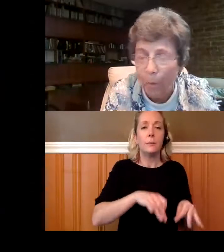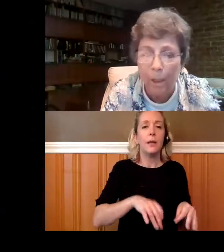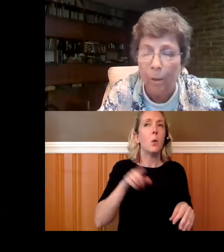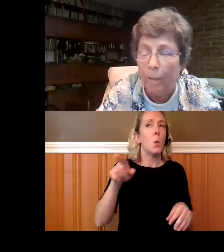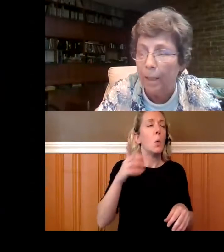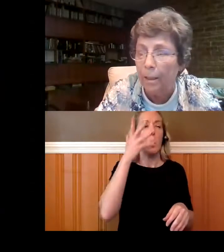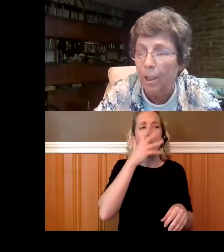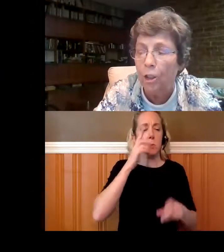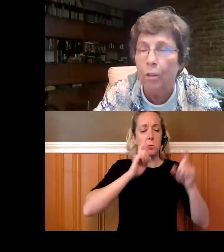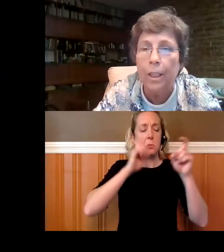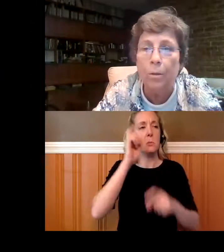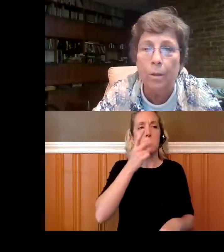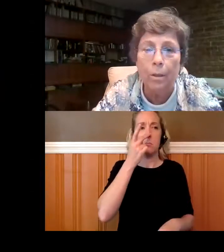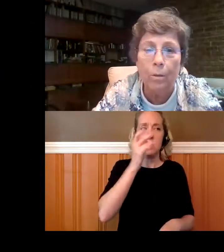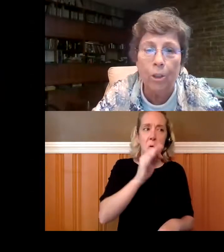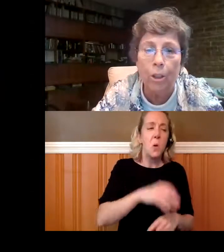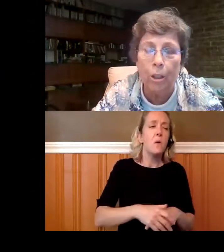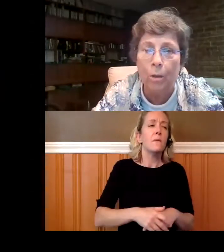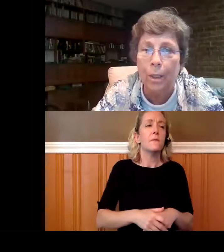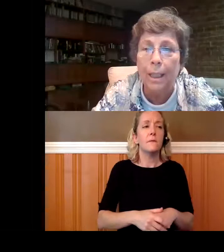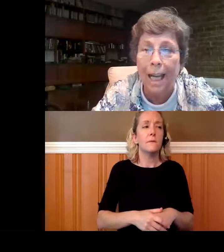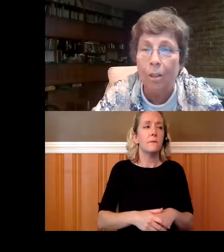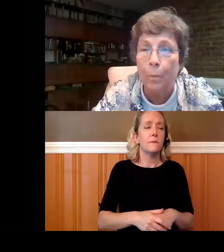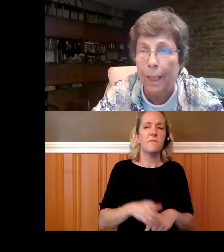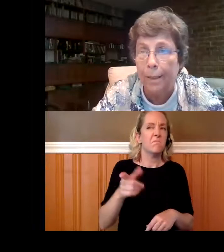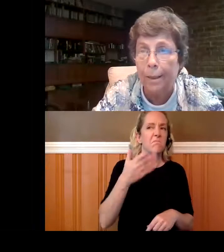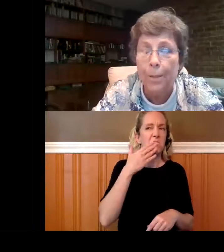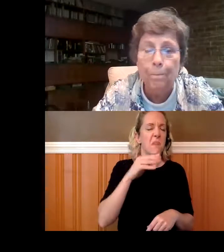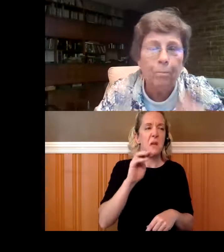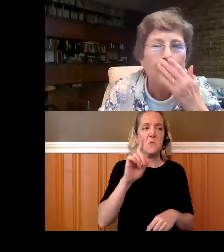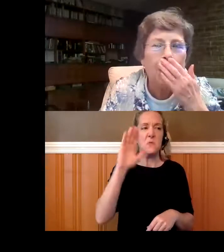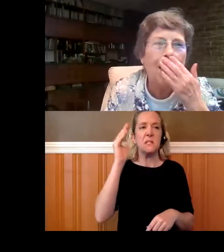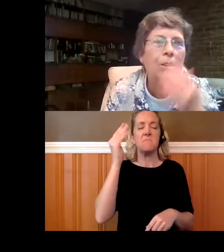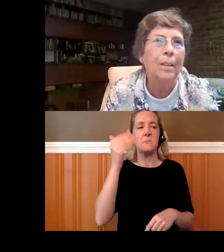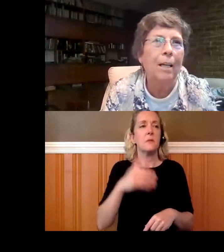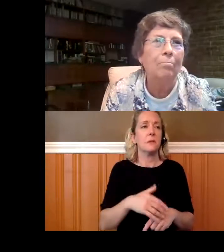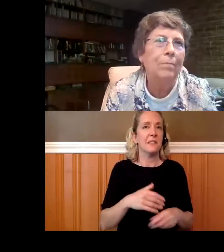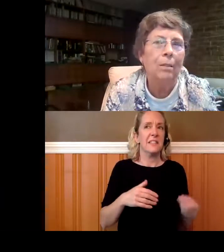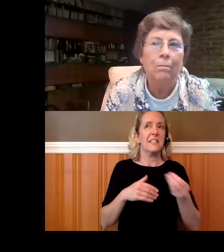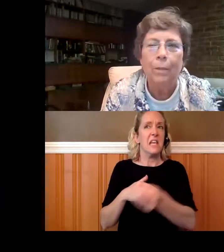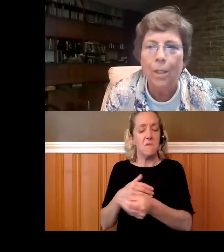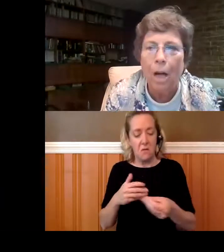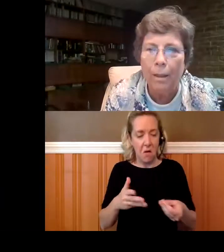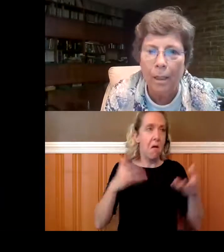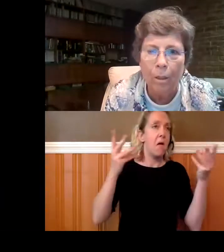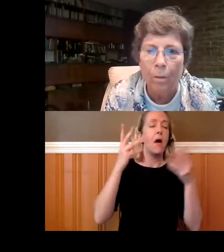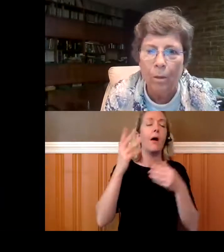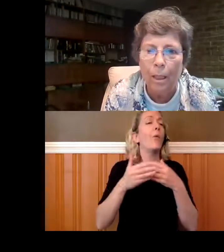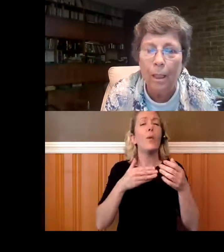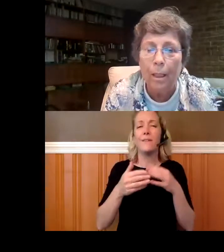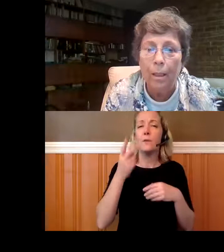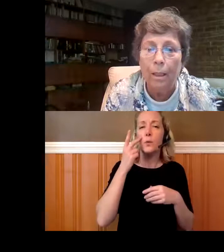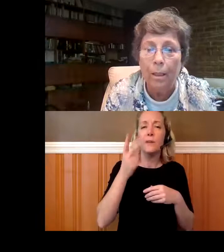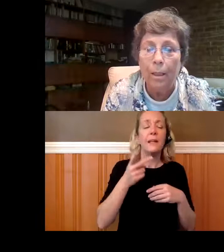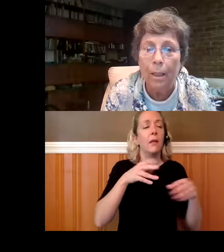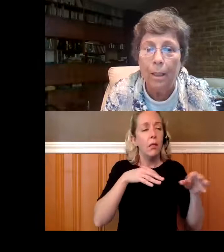pissed. The guy looked he was not in a good mood, and he complained about, whatever you see,